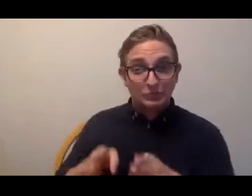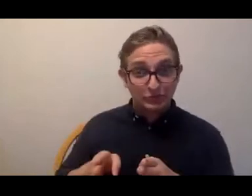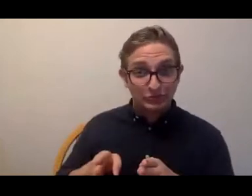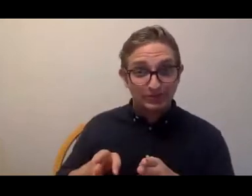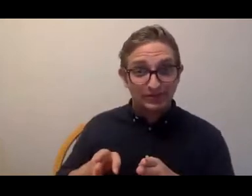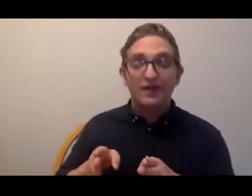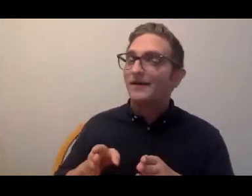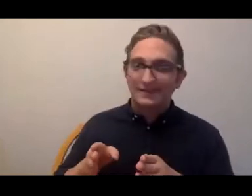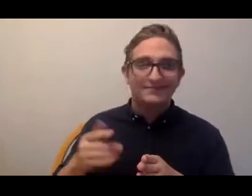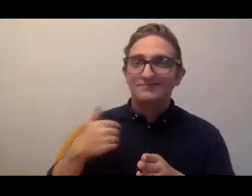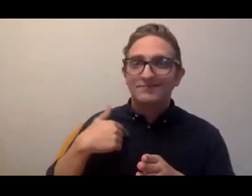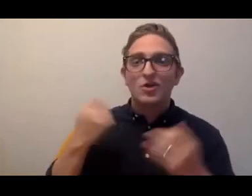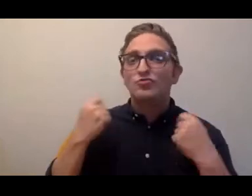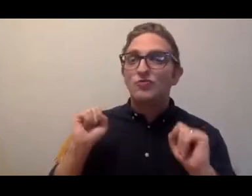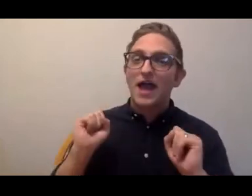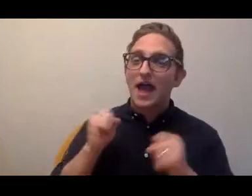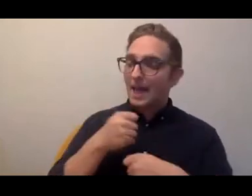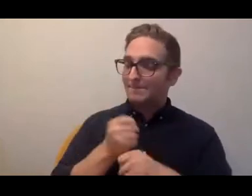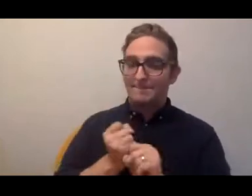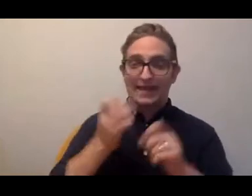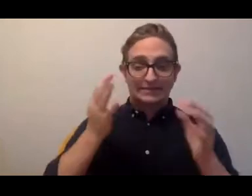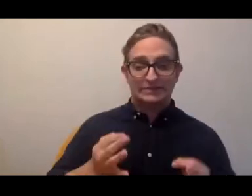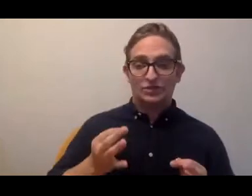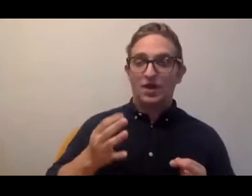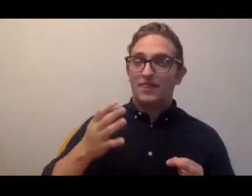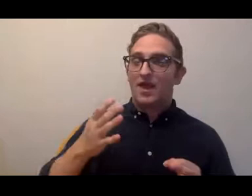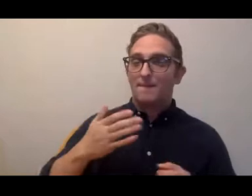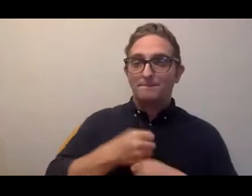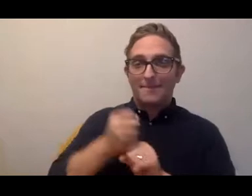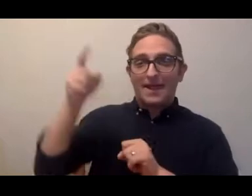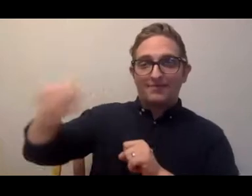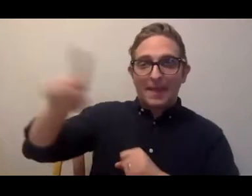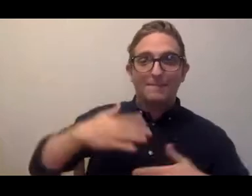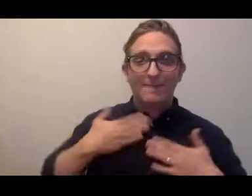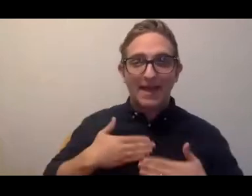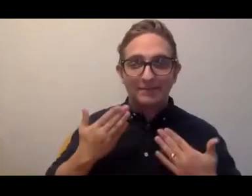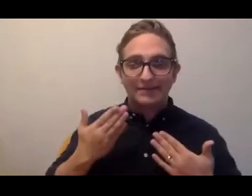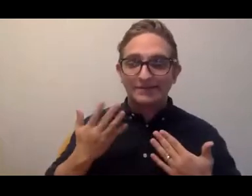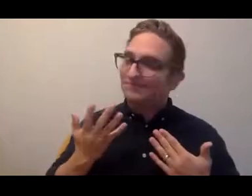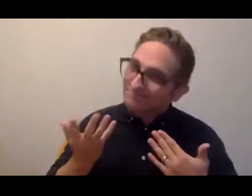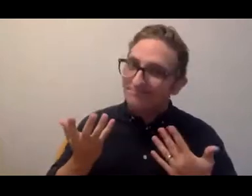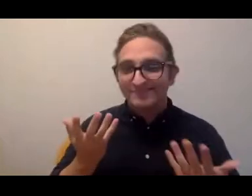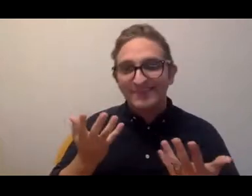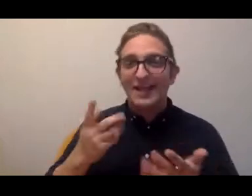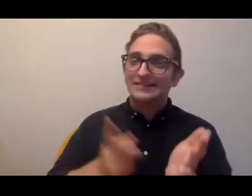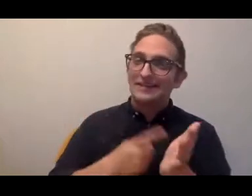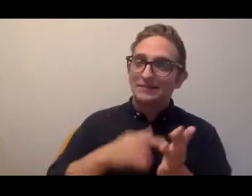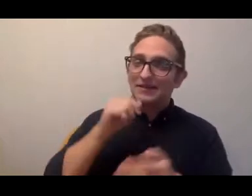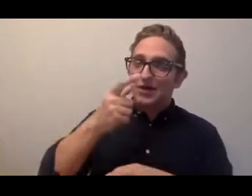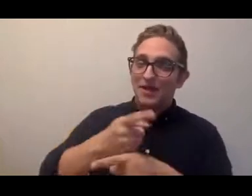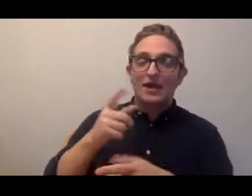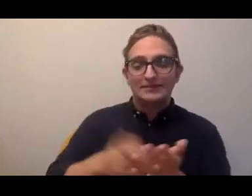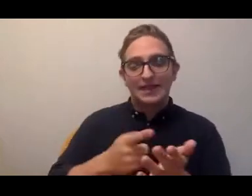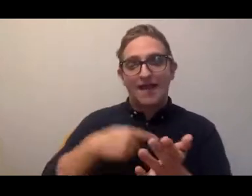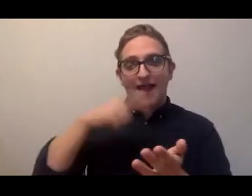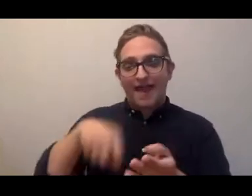then I'm going to make decisions to feed into that. Yeah. Versus just kind of stepping back and having the